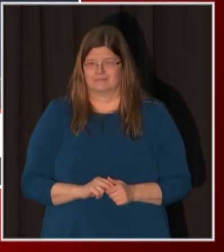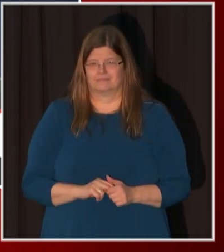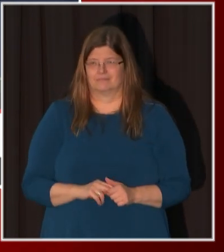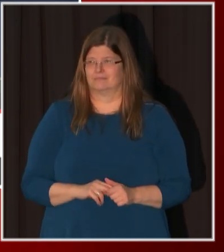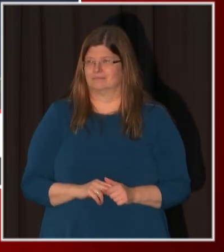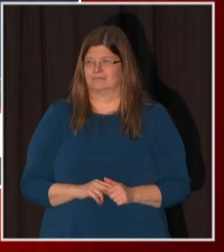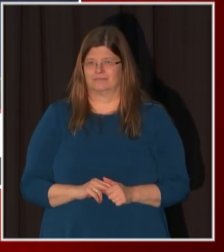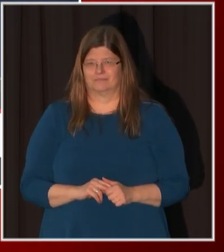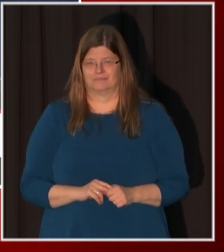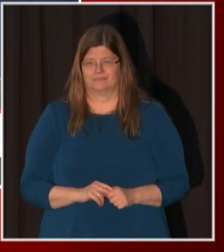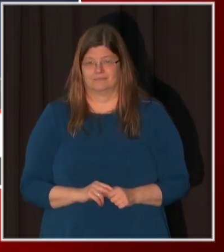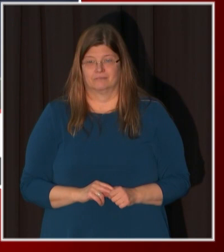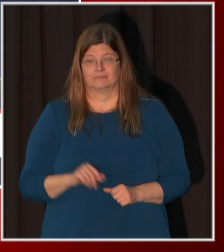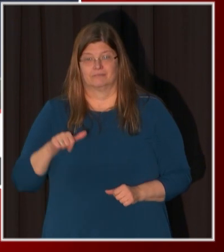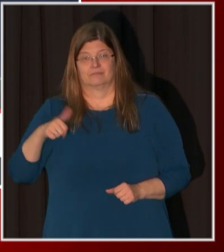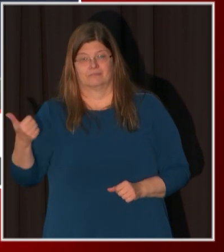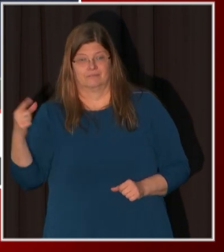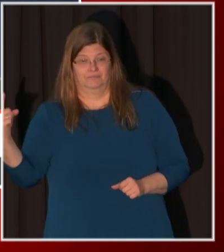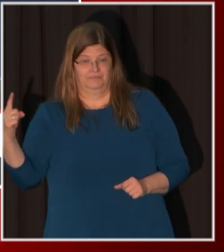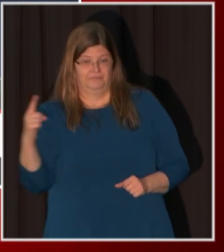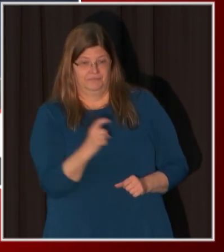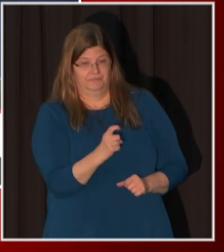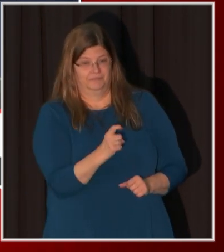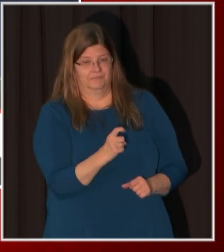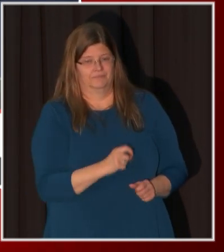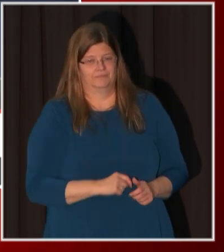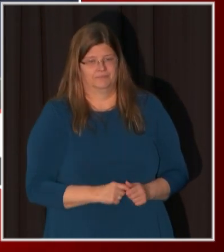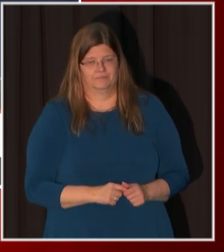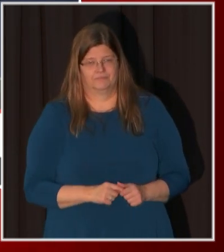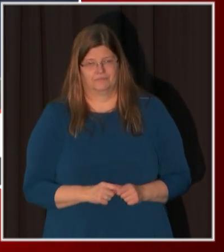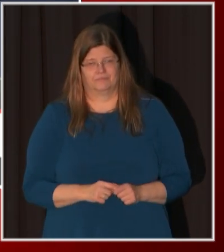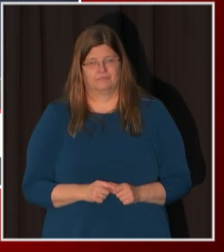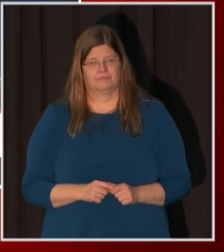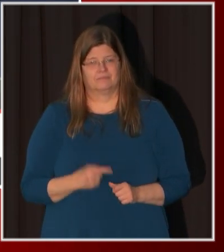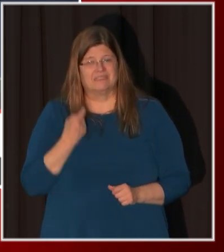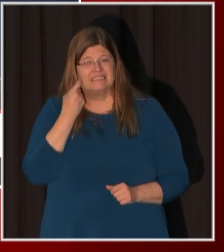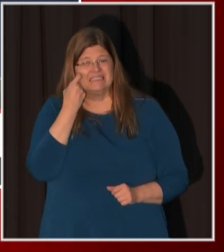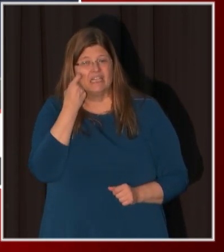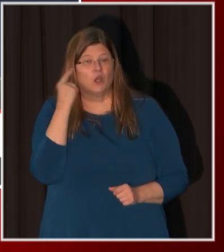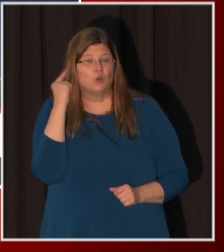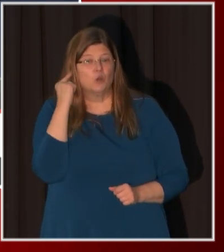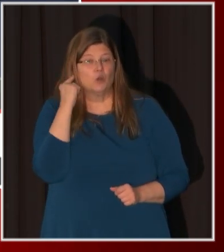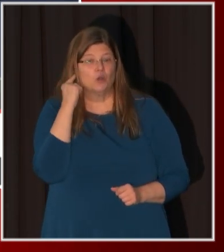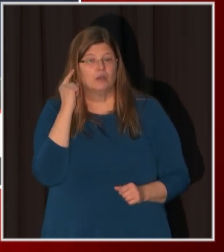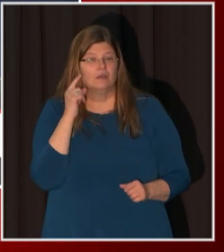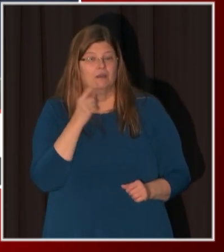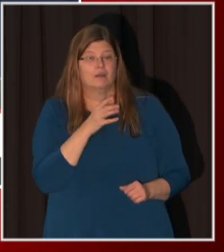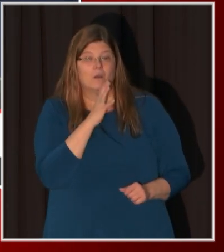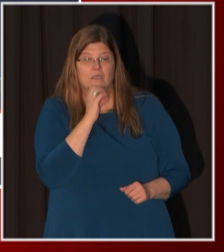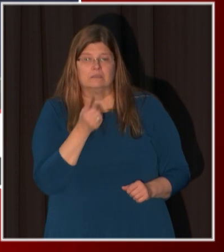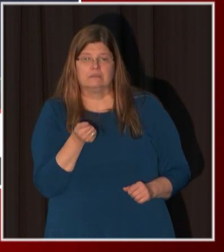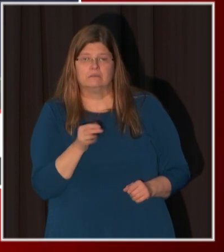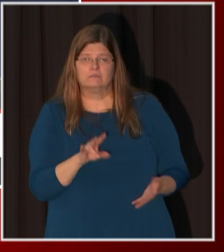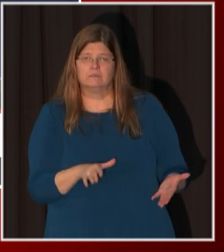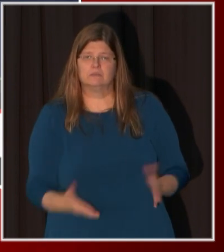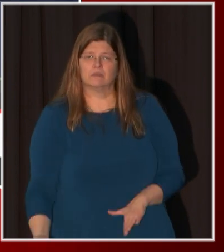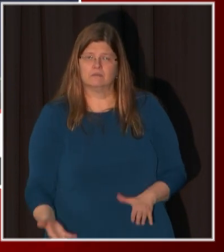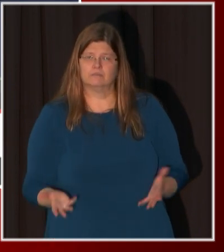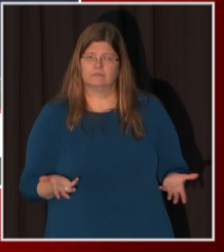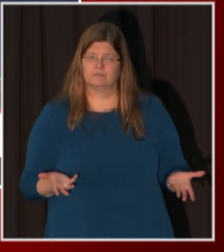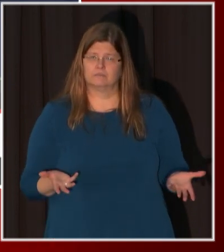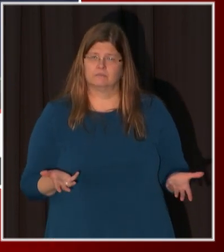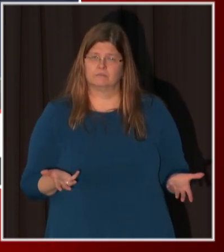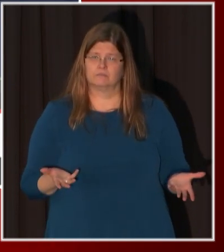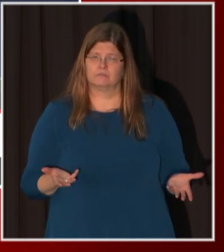Yes. Can we get any details on the death of the 17-year-old? Like we've gotten in past instances about whether it was community, whether it